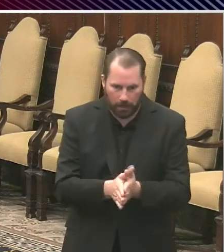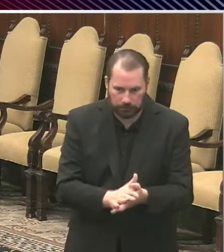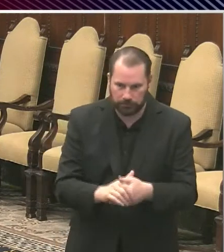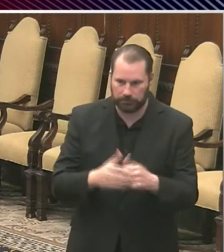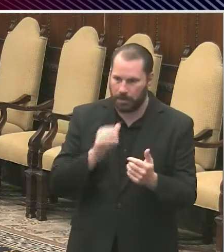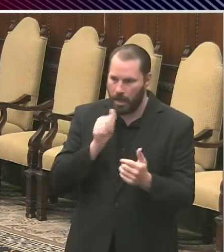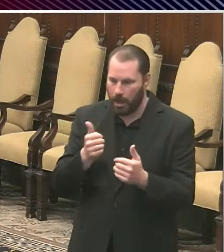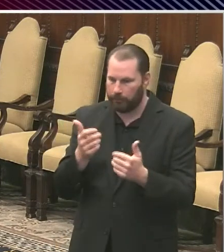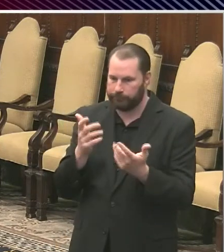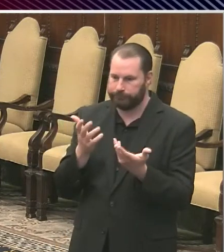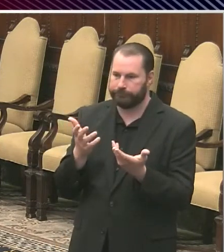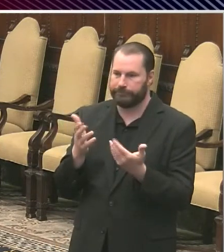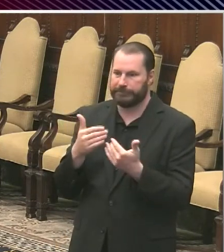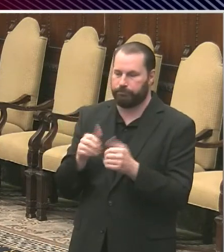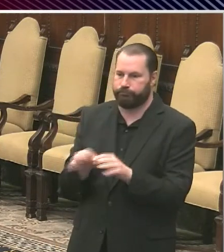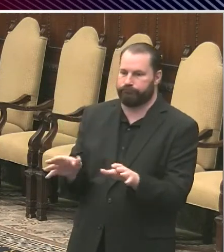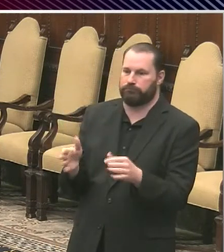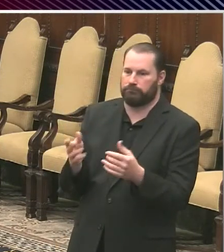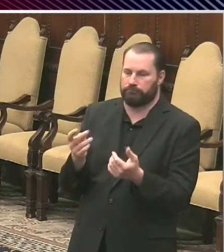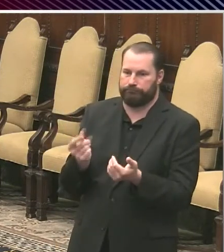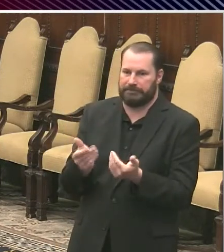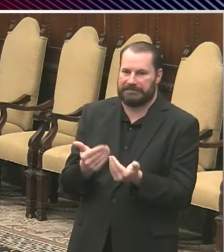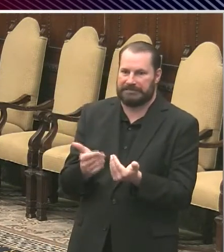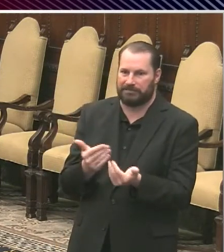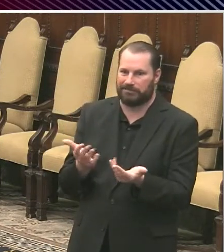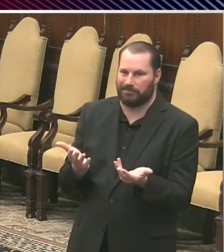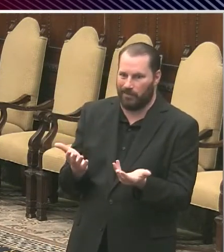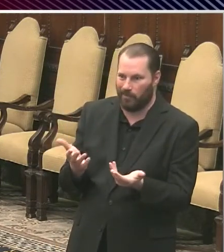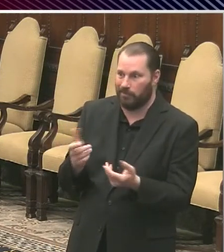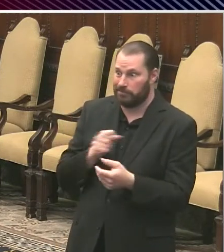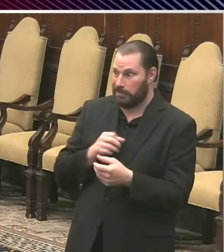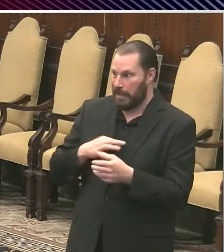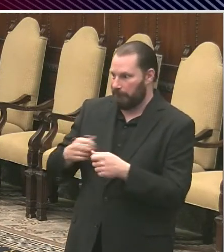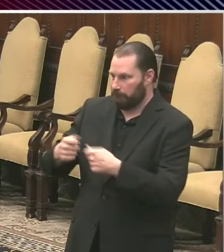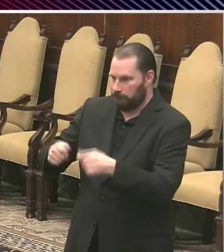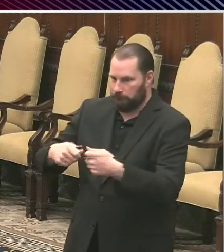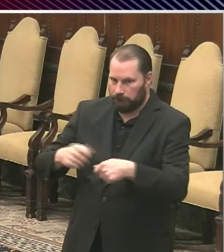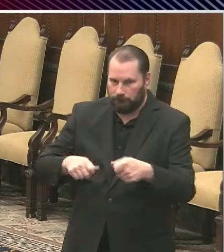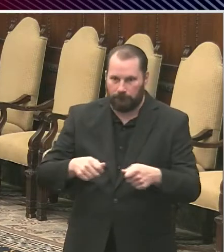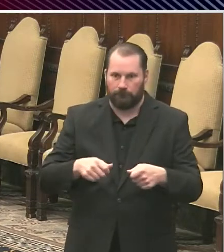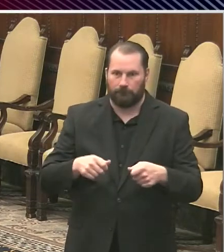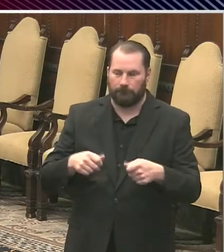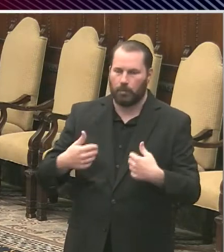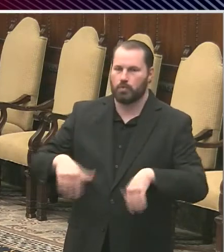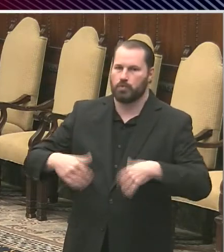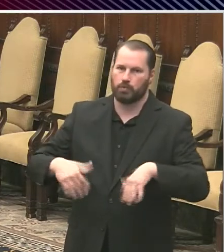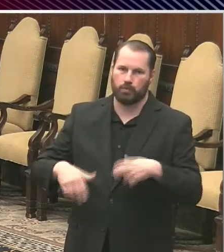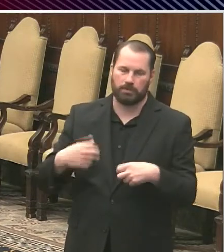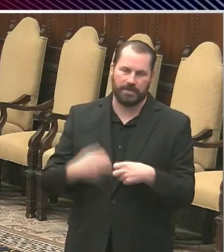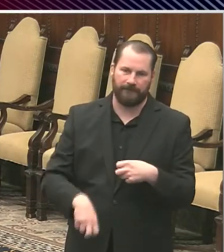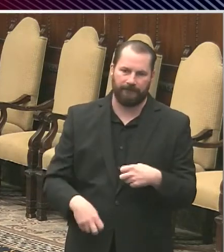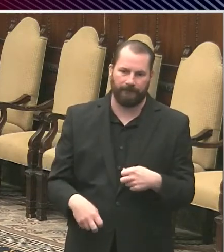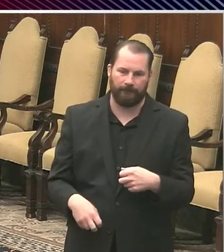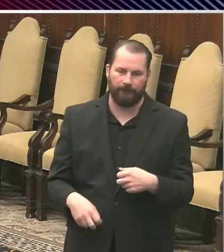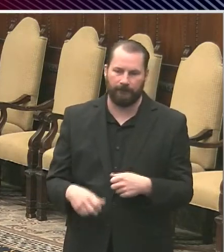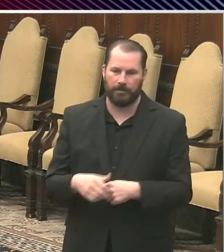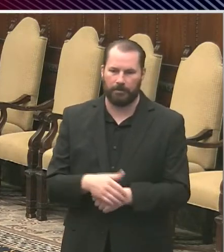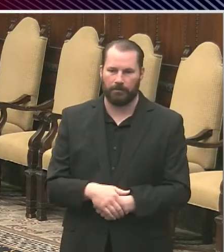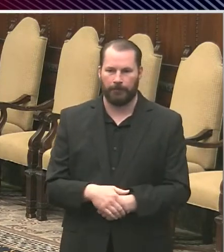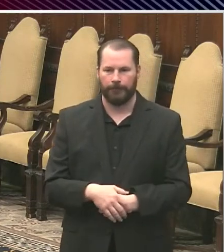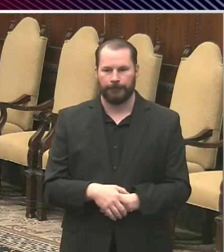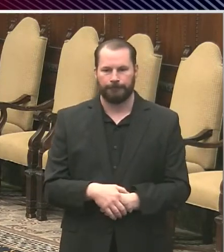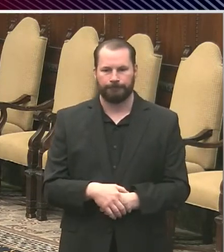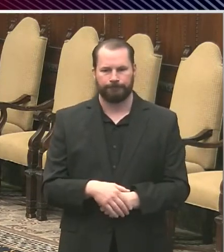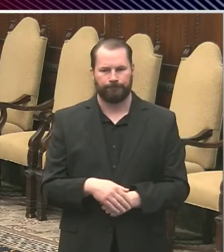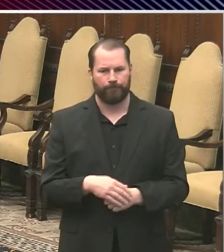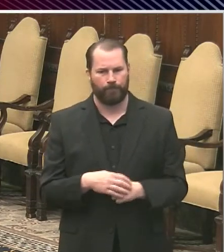may be changing over, so that everybody's really following the technique meticulously 100% of the time. And what was the facility that